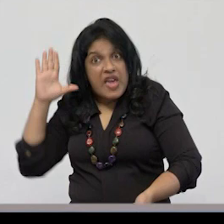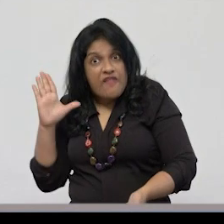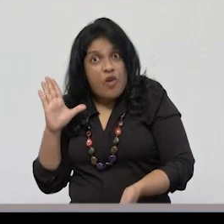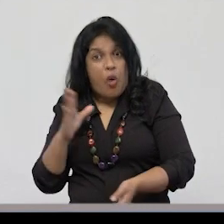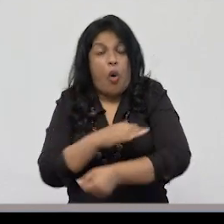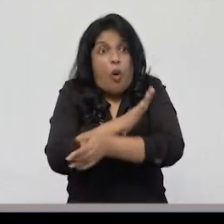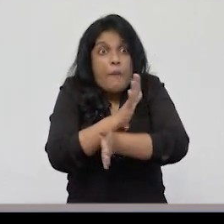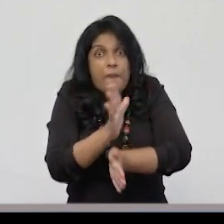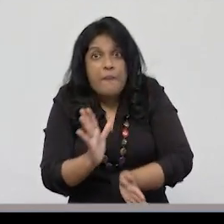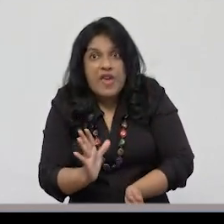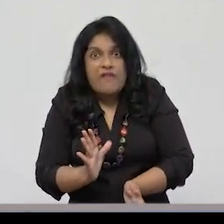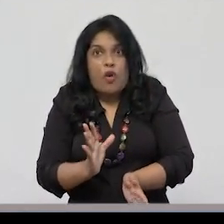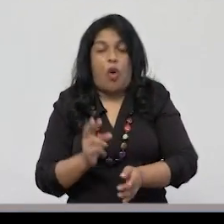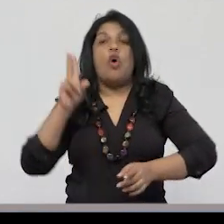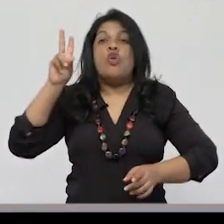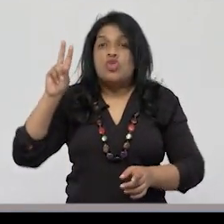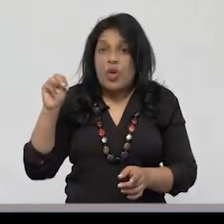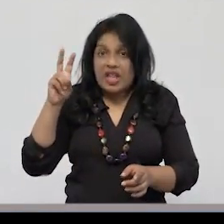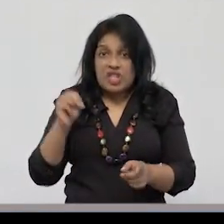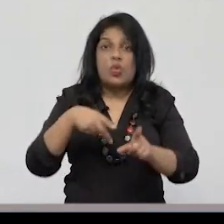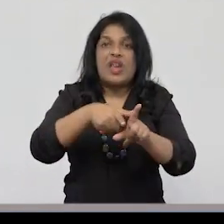You know, that is the real prophetic